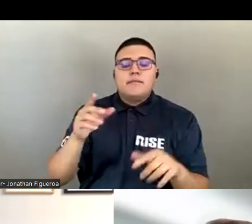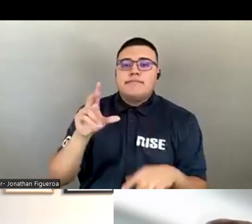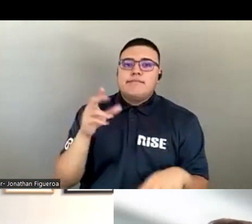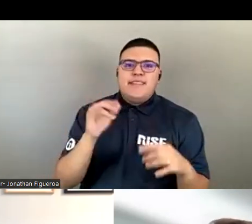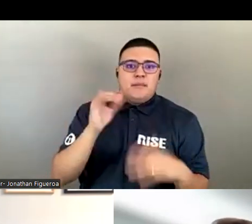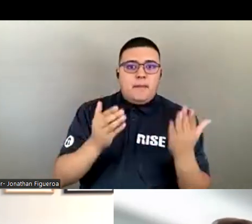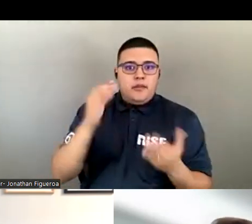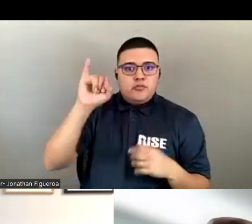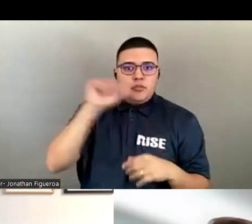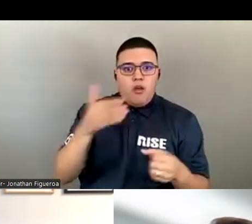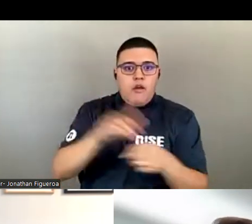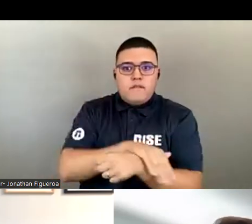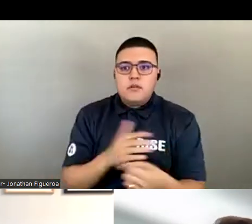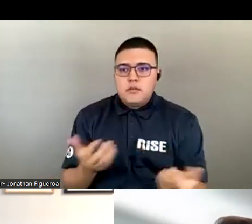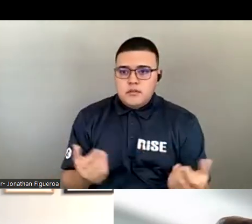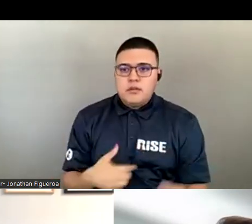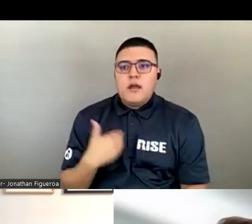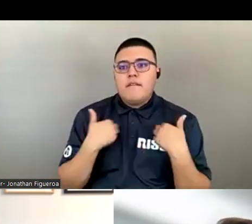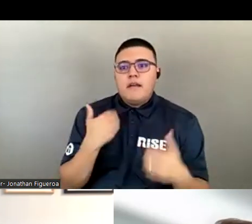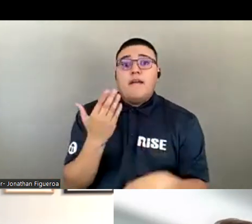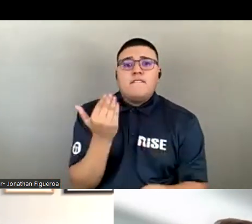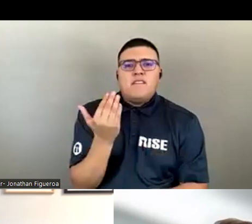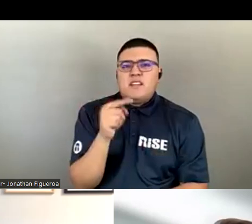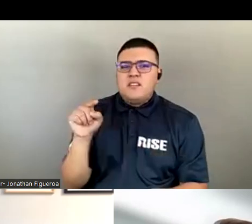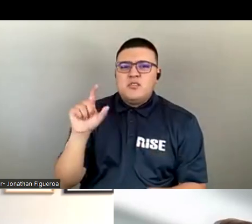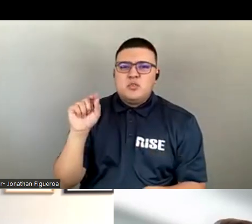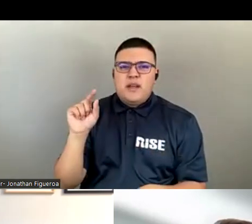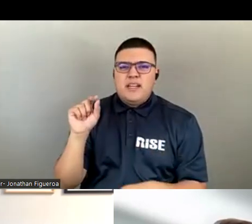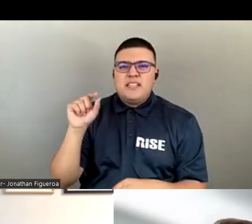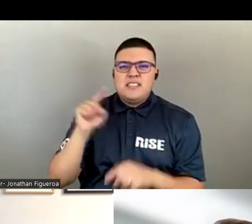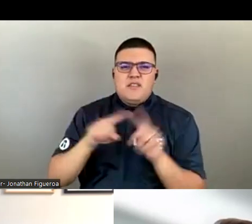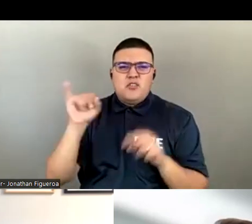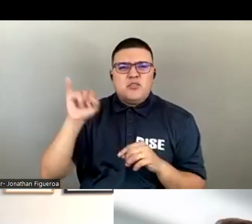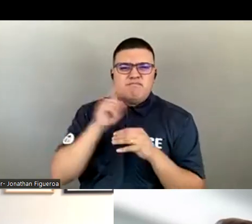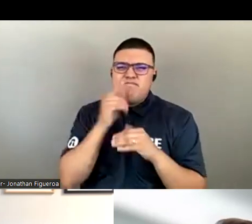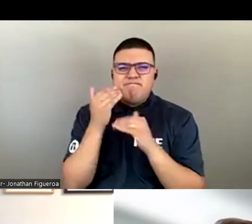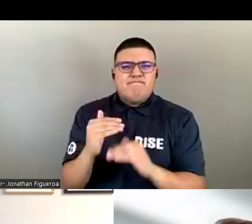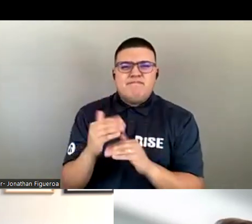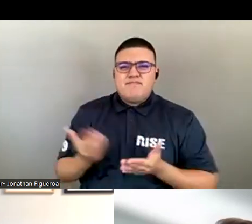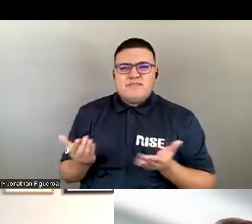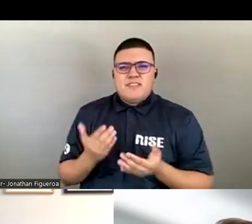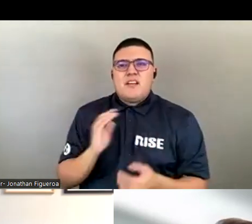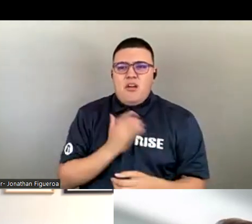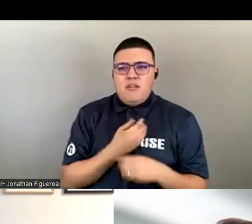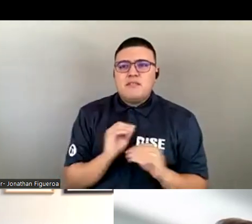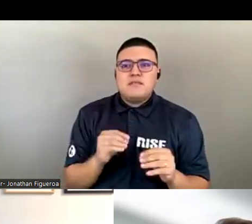we probably take about 15 or 20 different insurances, and I try to open that up. I'm trying our hardest right now to get on IHP. I know